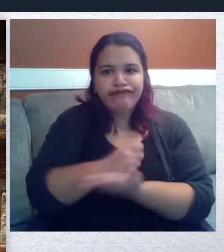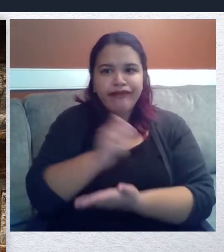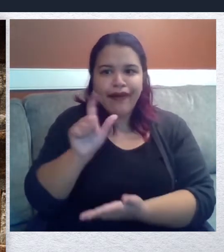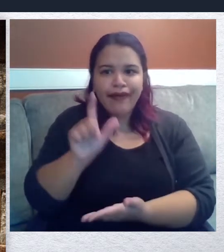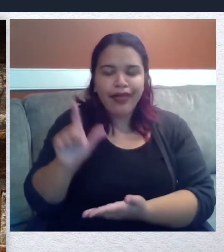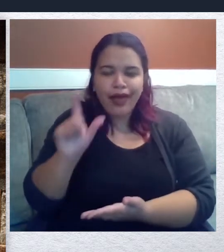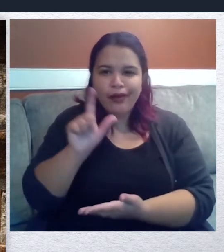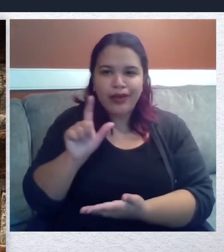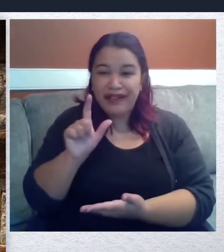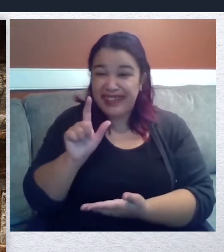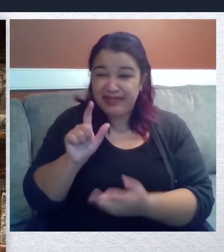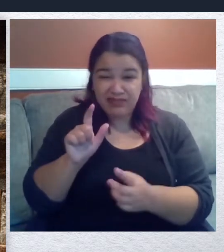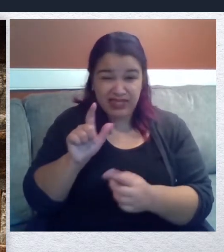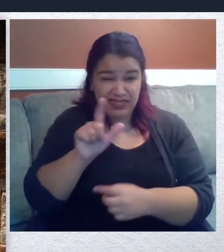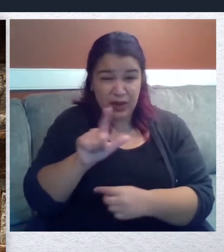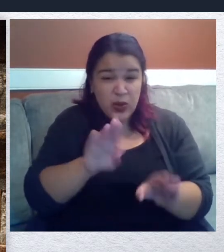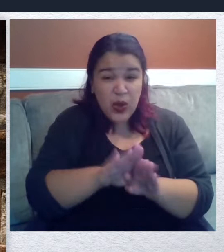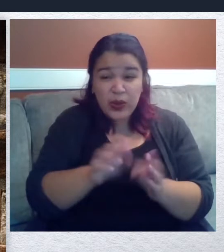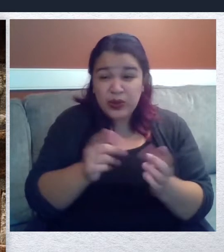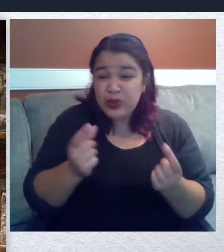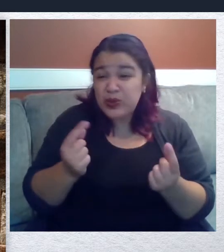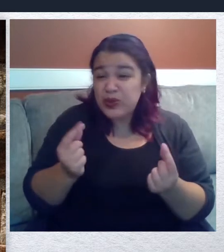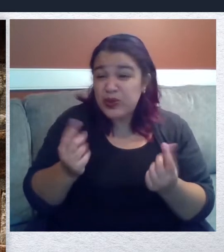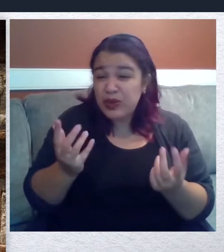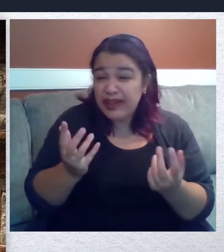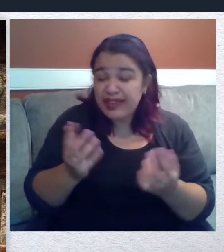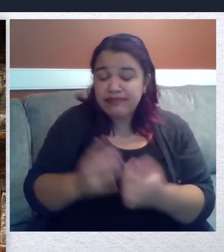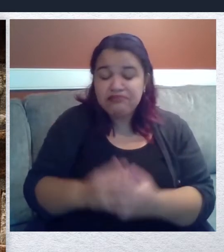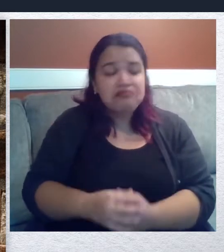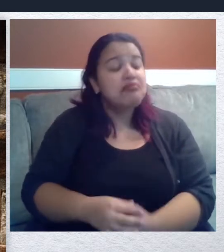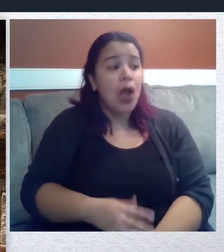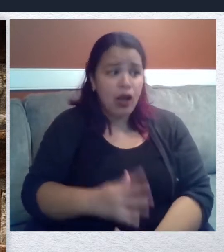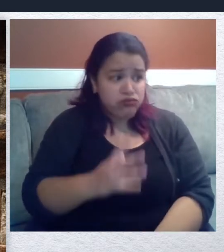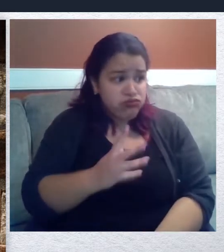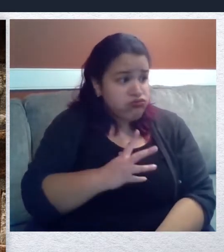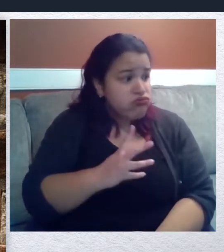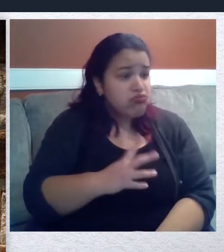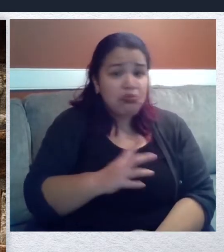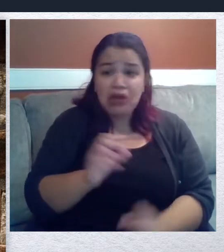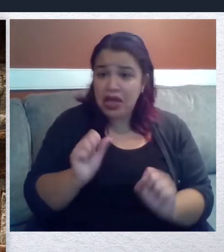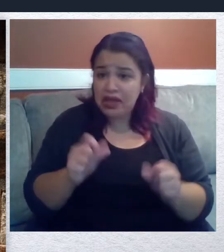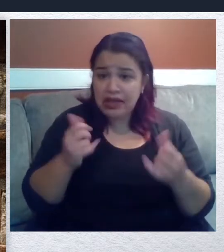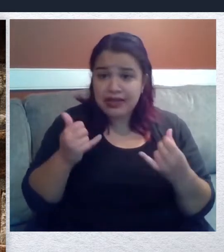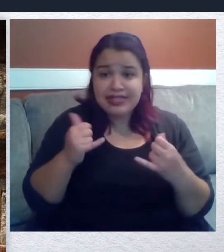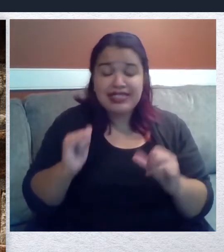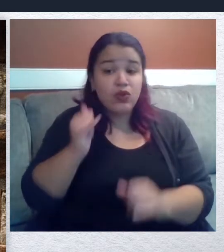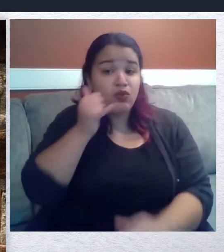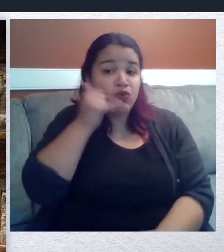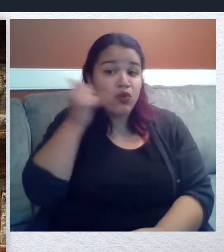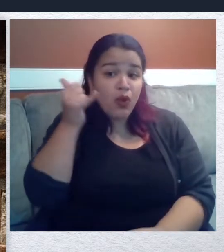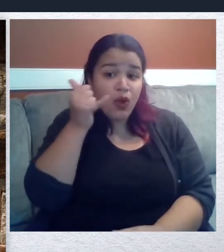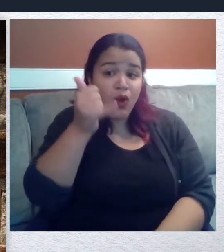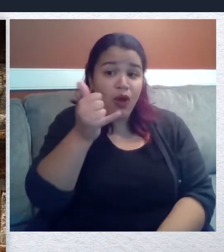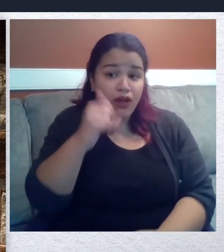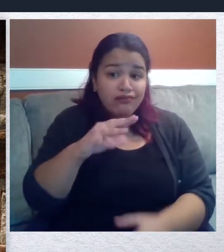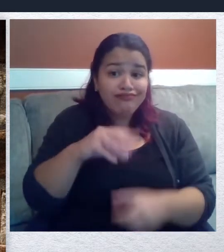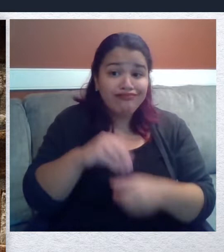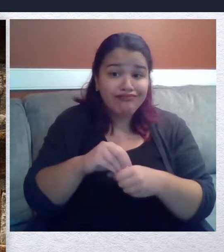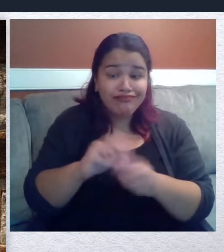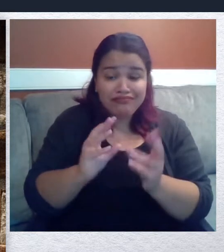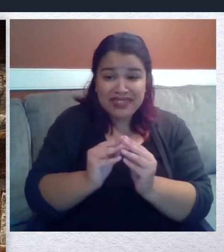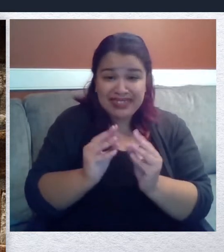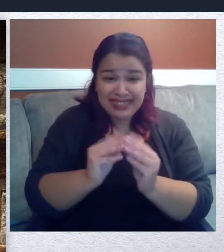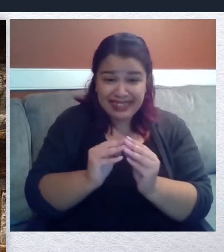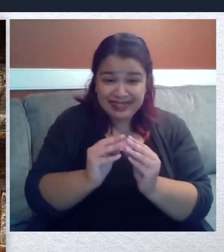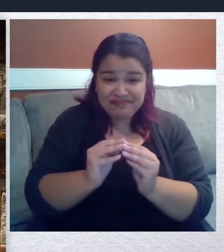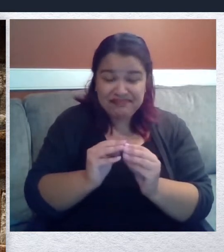internet connection, they can still call into the virtual hiring event. On the invite the candidate receives